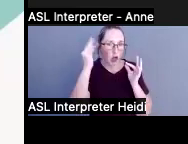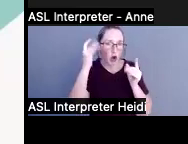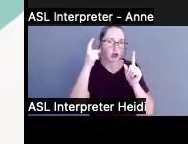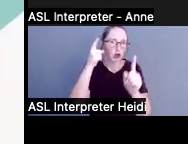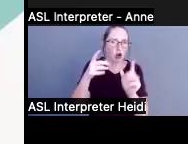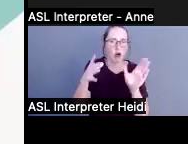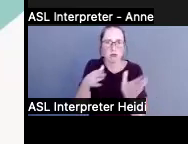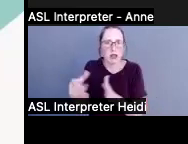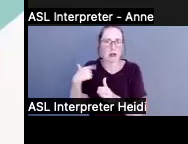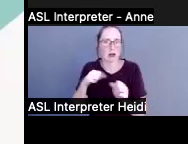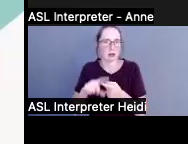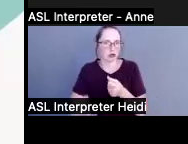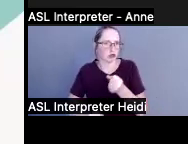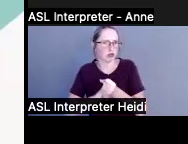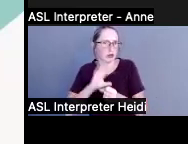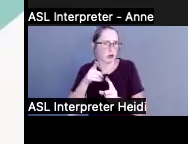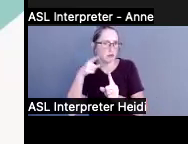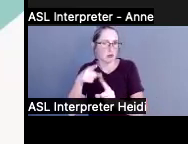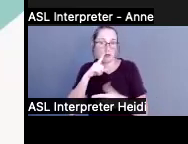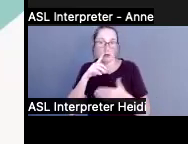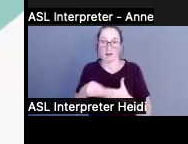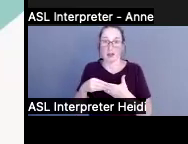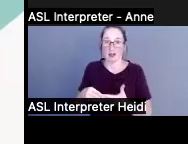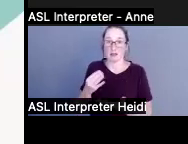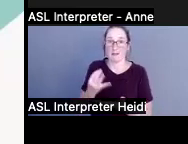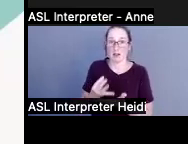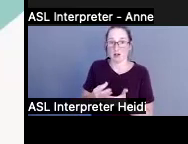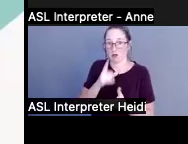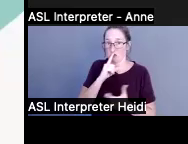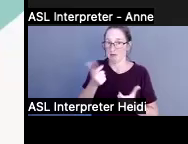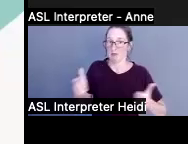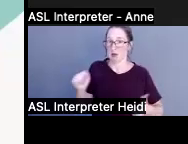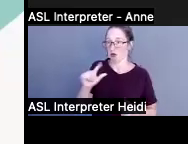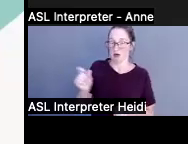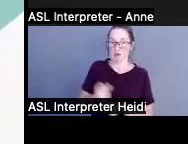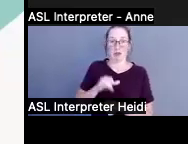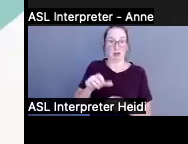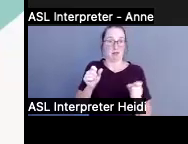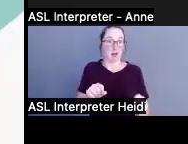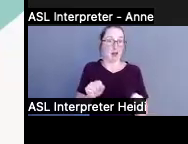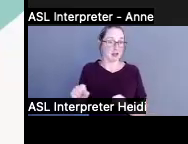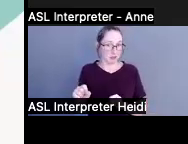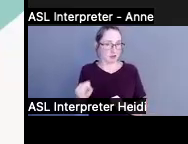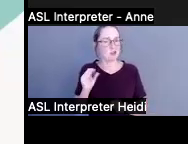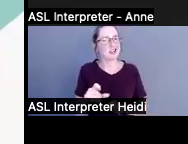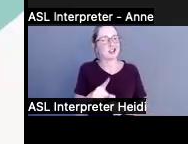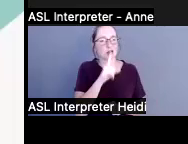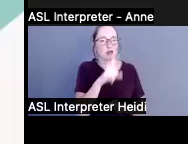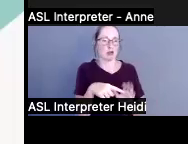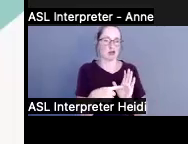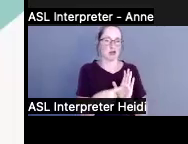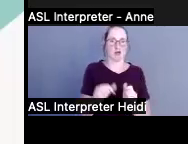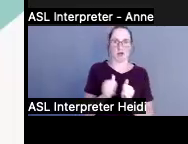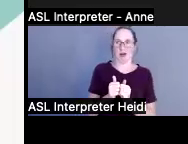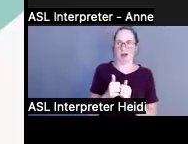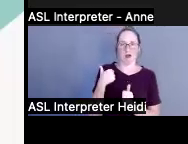them on those missions. And the flexible funding has been an instrumental tool in making that possible. And so this really speaks to the ways